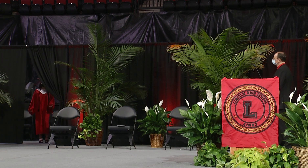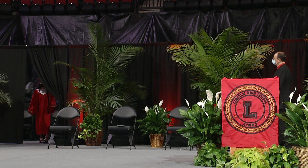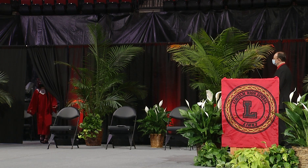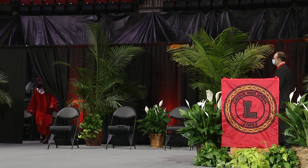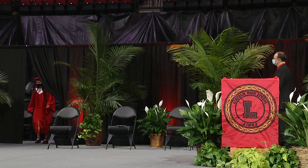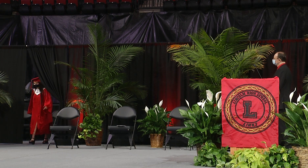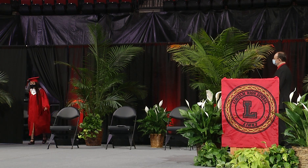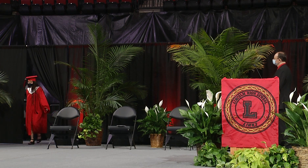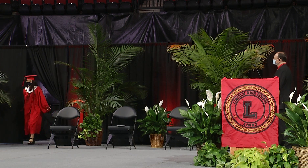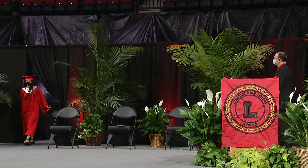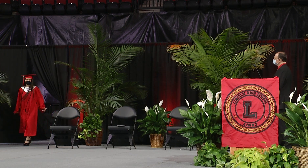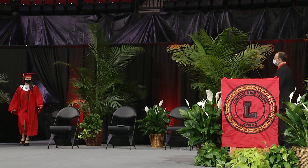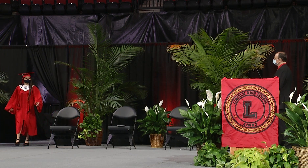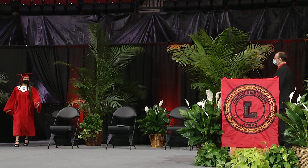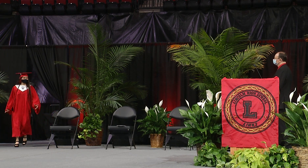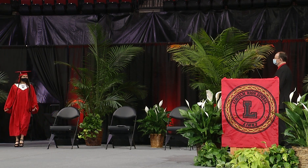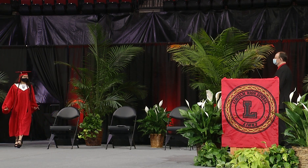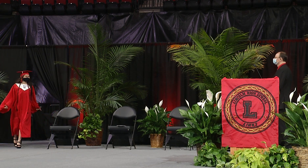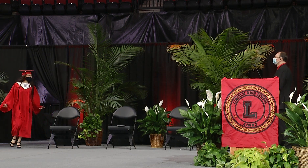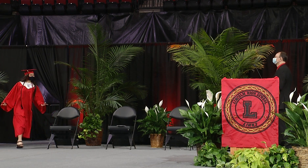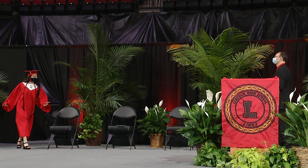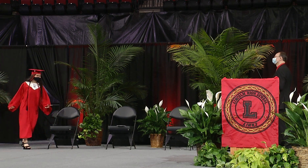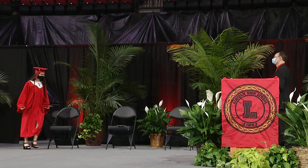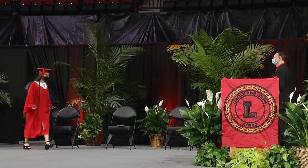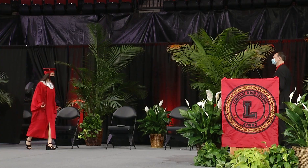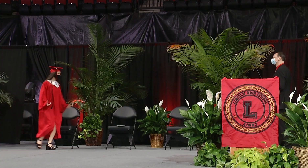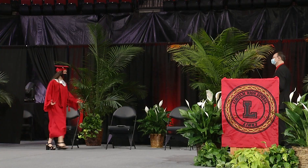Rakshana Ixalva.